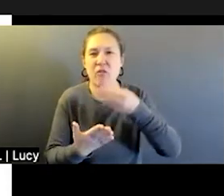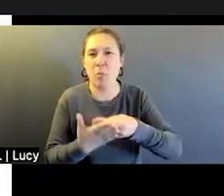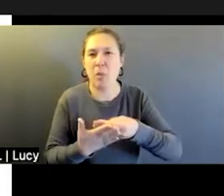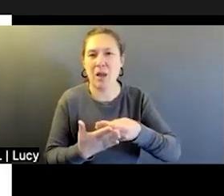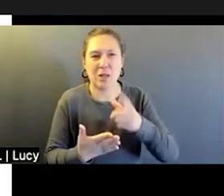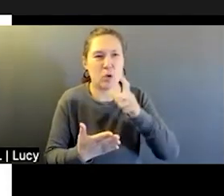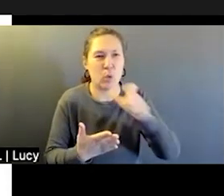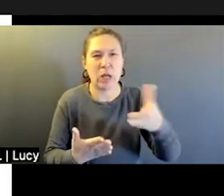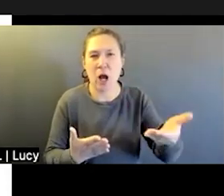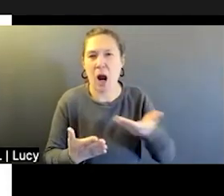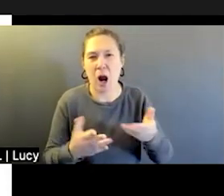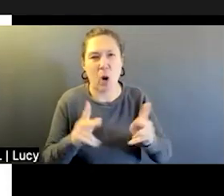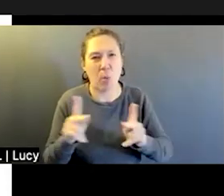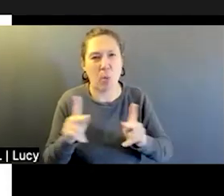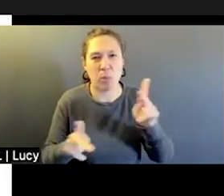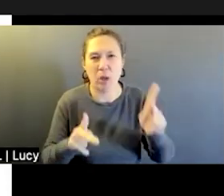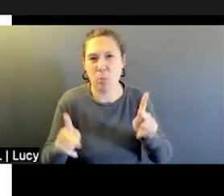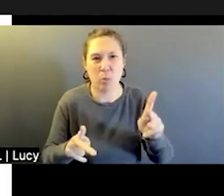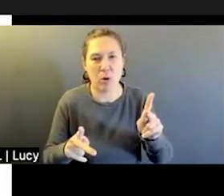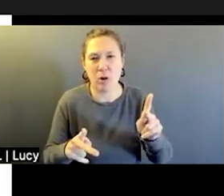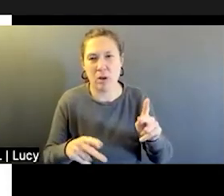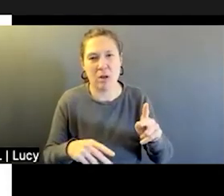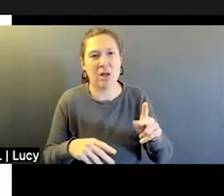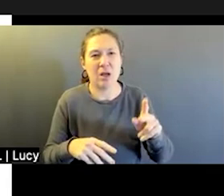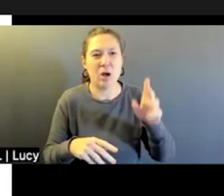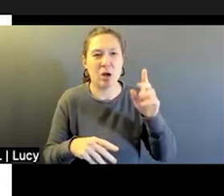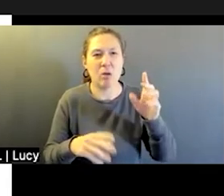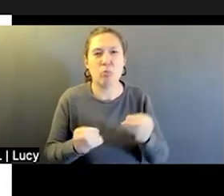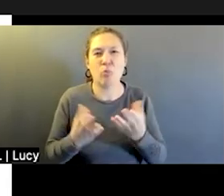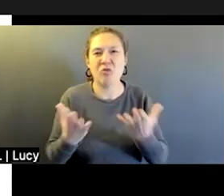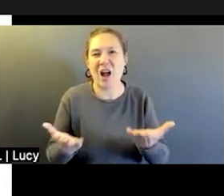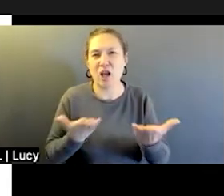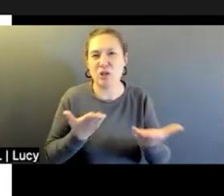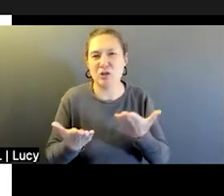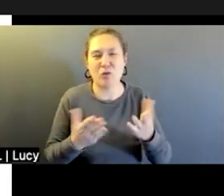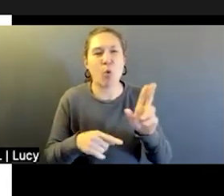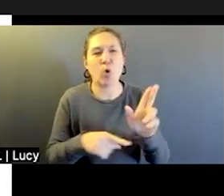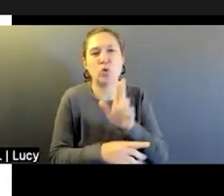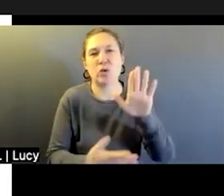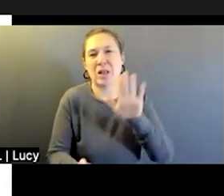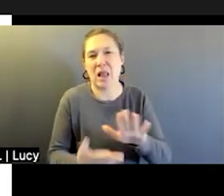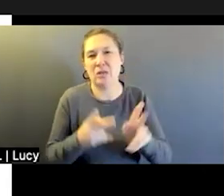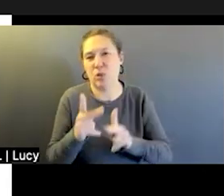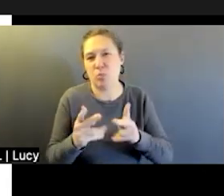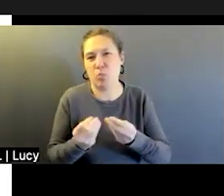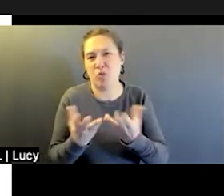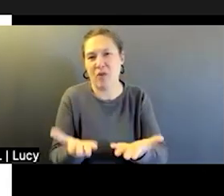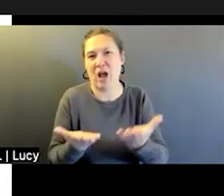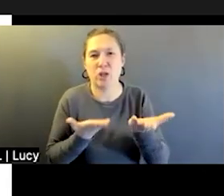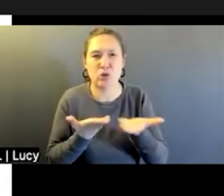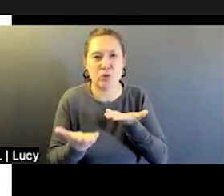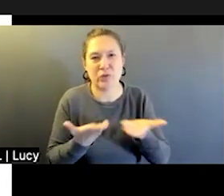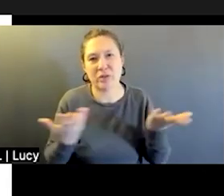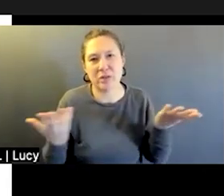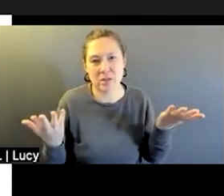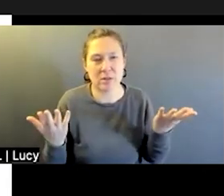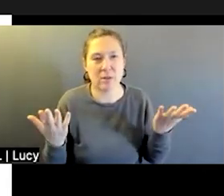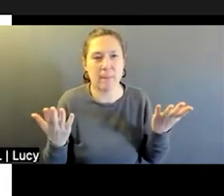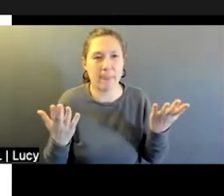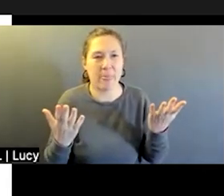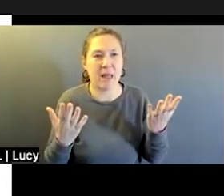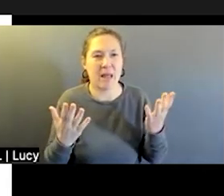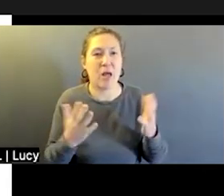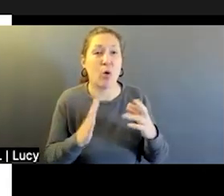people for conveying this service, using less people. These rules can be